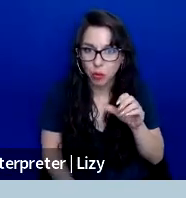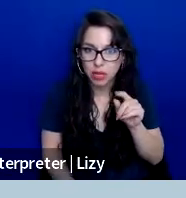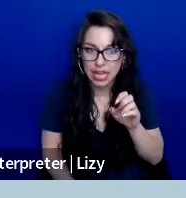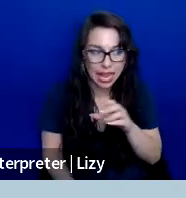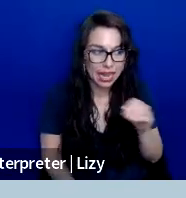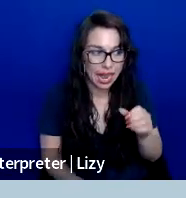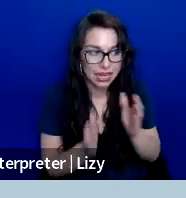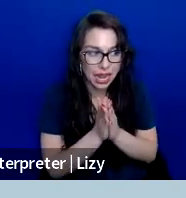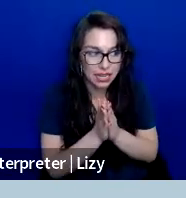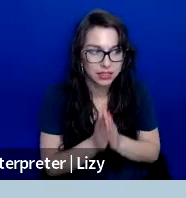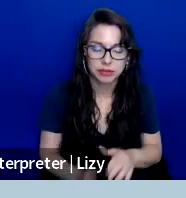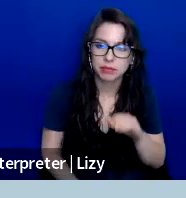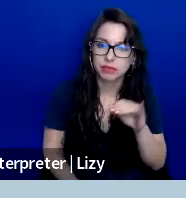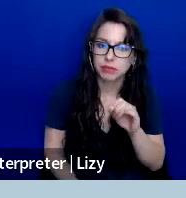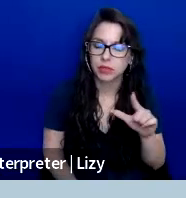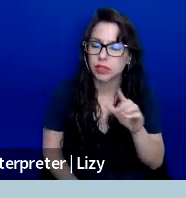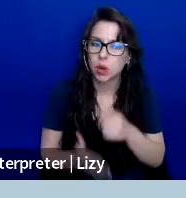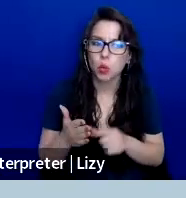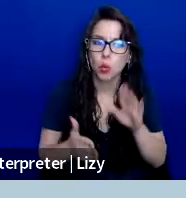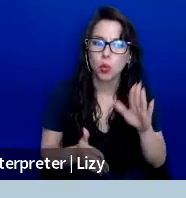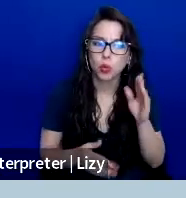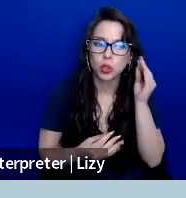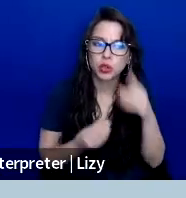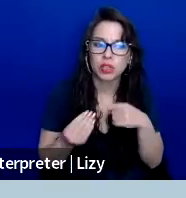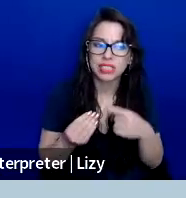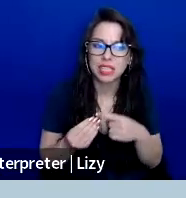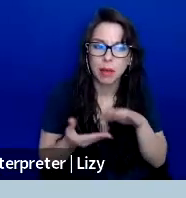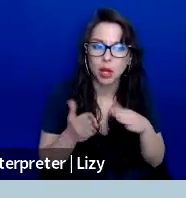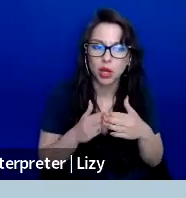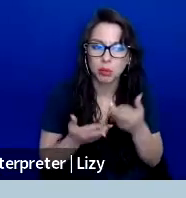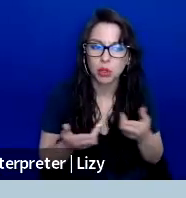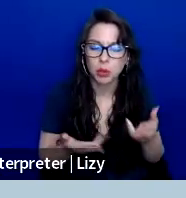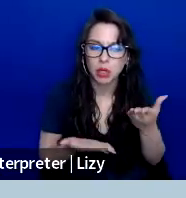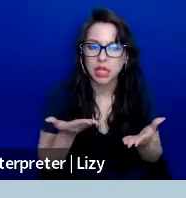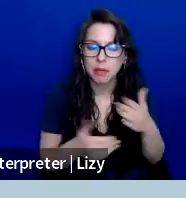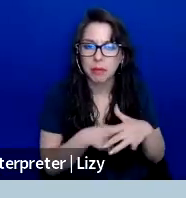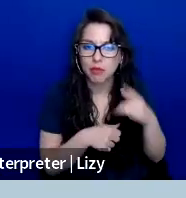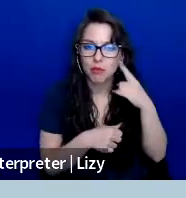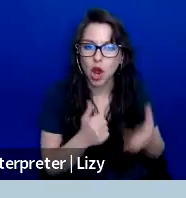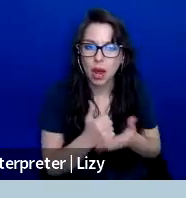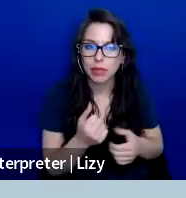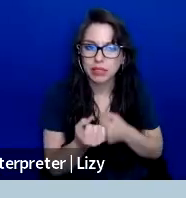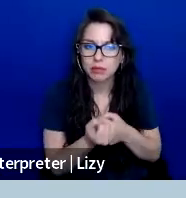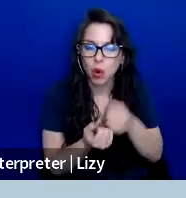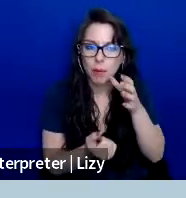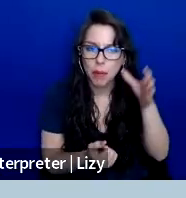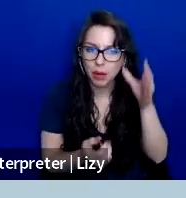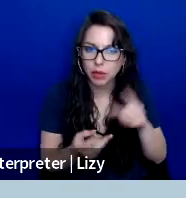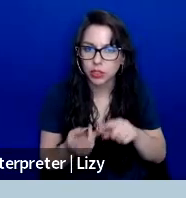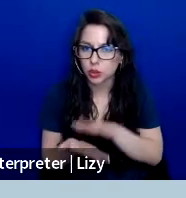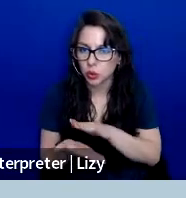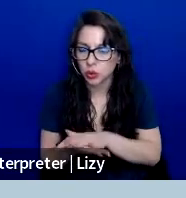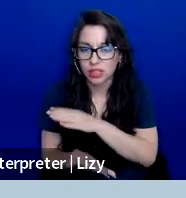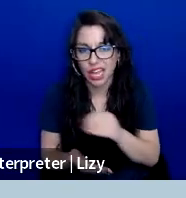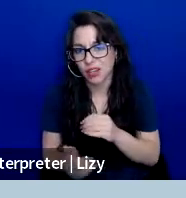Jill, what's your take on community resources that might be available to help support parents, schools, and ultimately students?